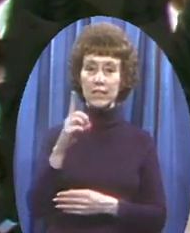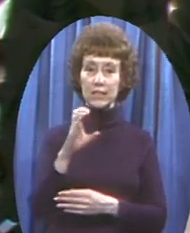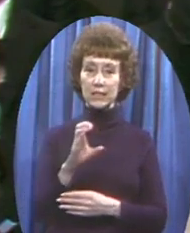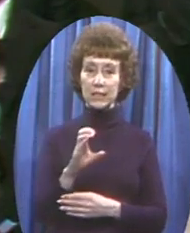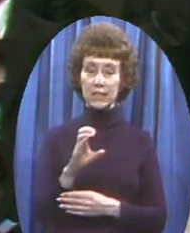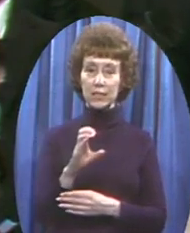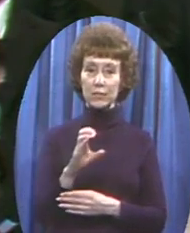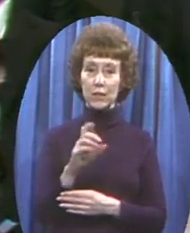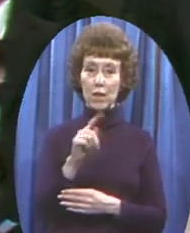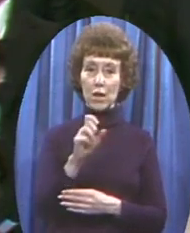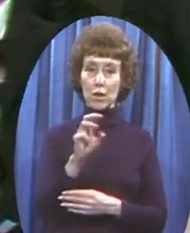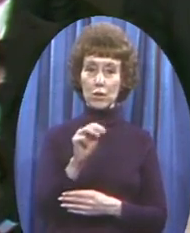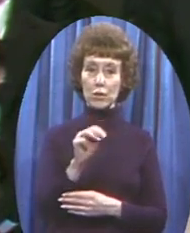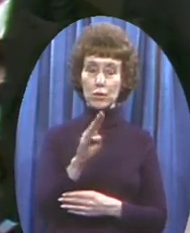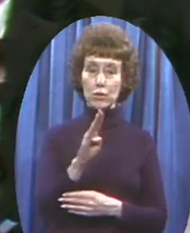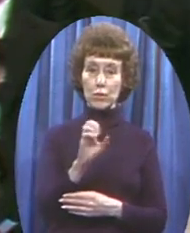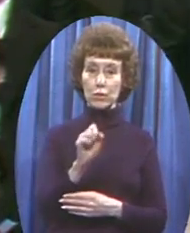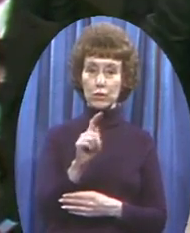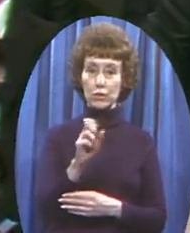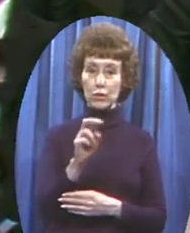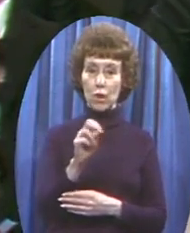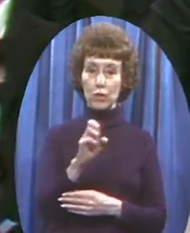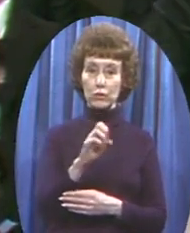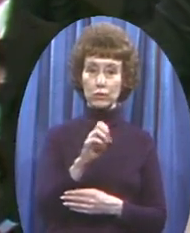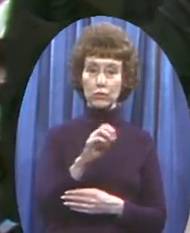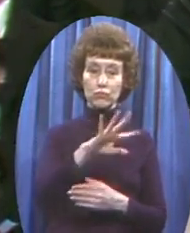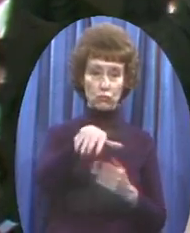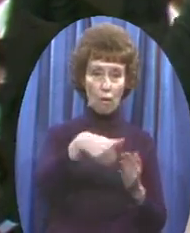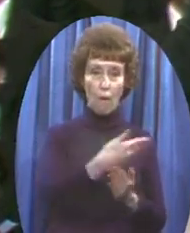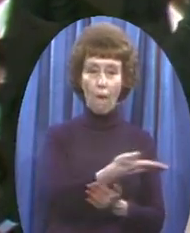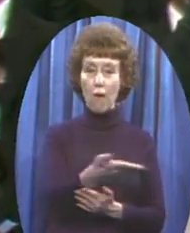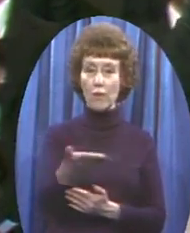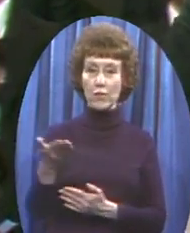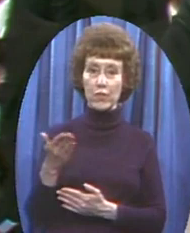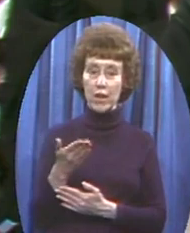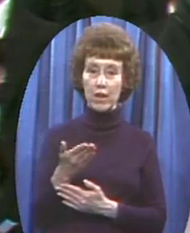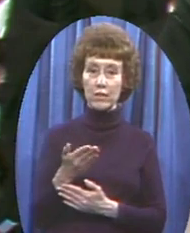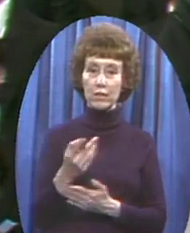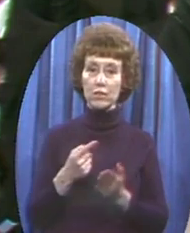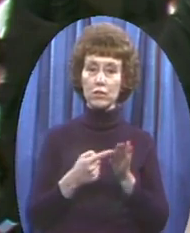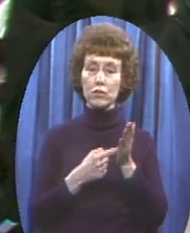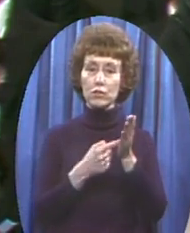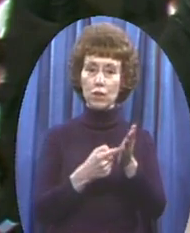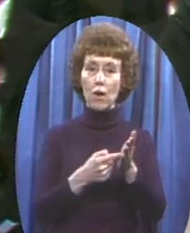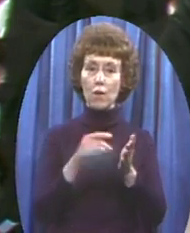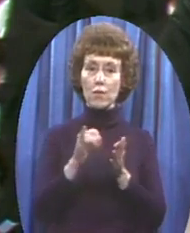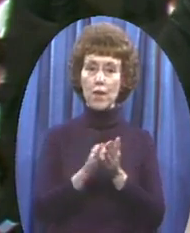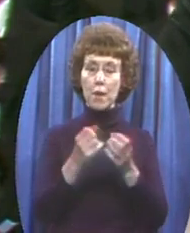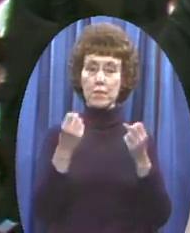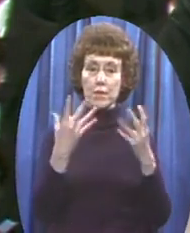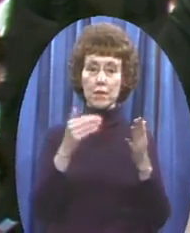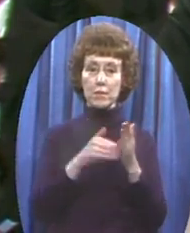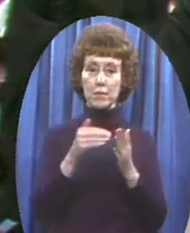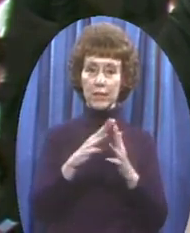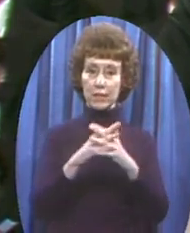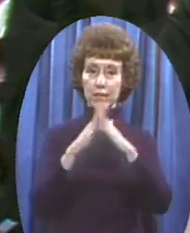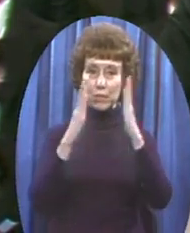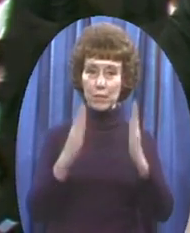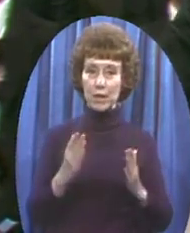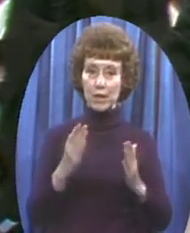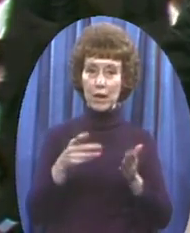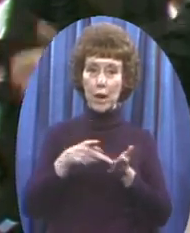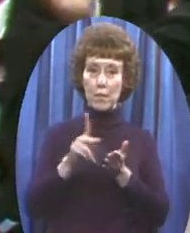all around, the symbol of the sacrifice that millions of Americans have paid in the past 200-plus